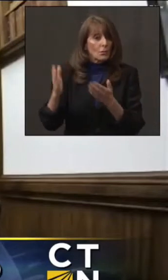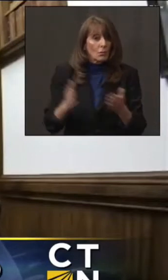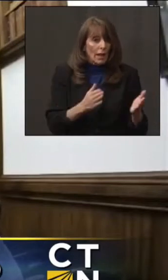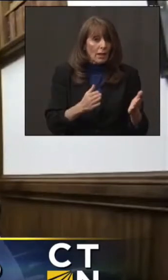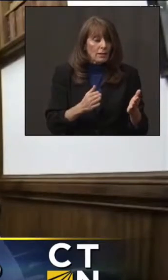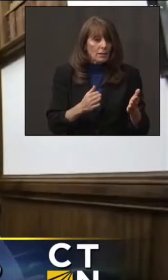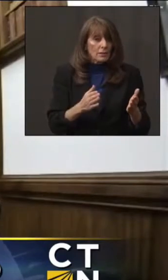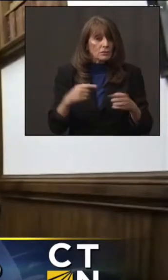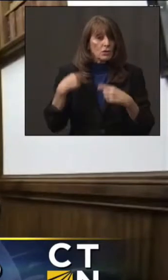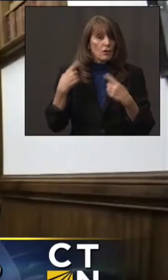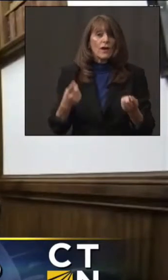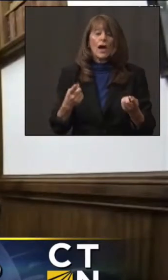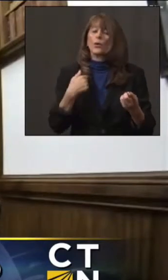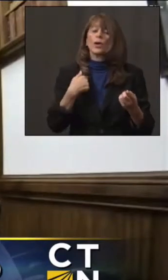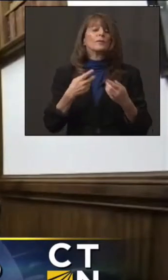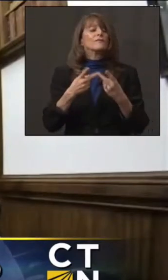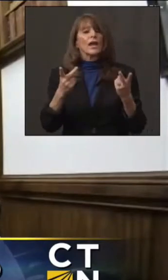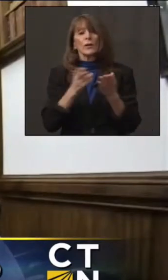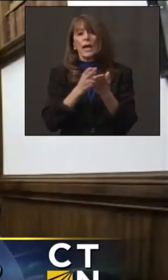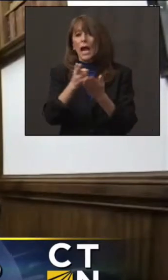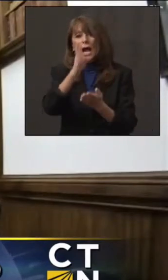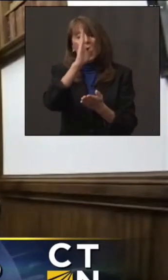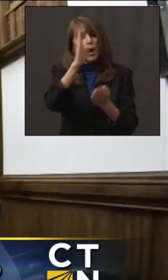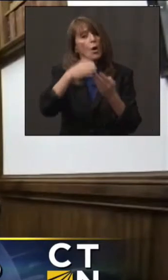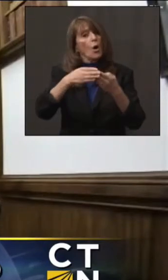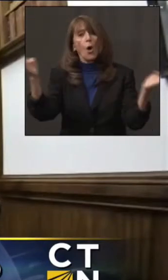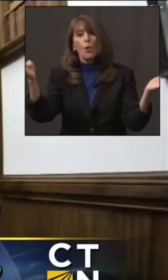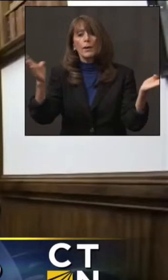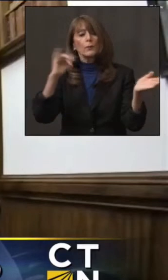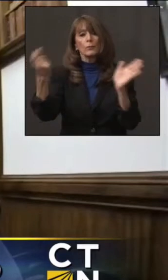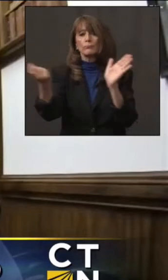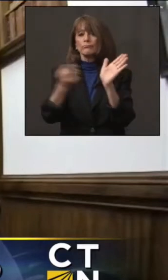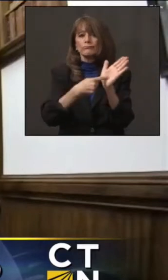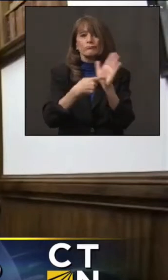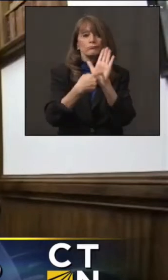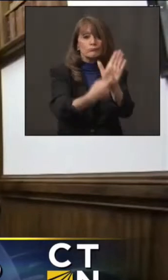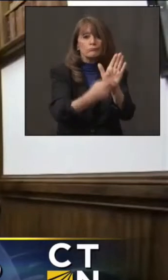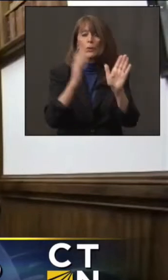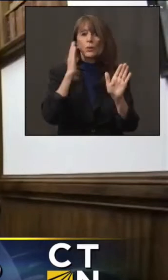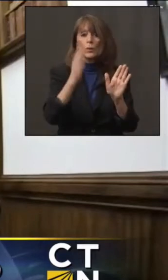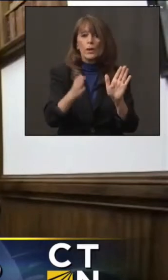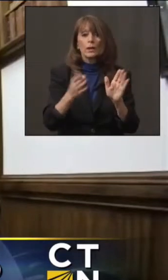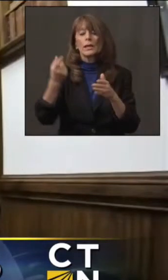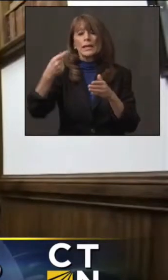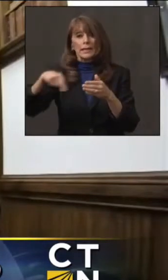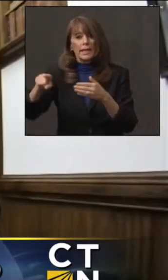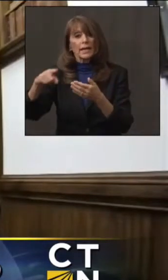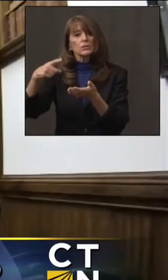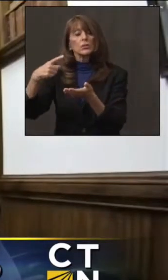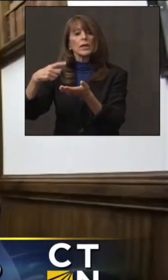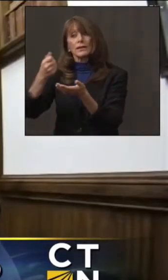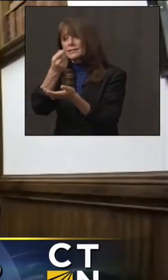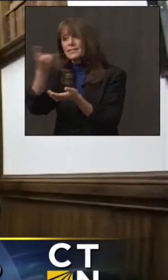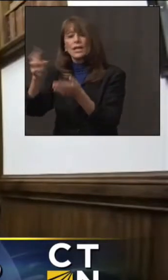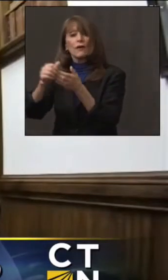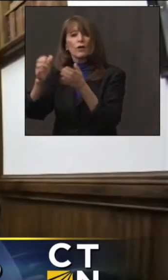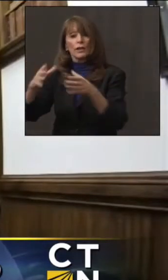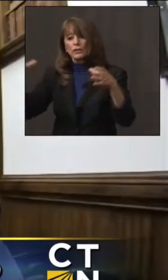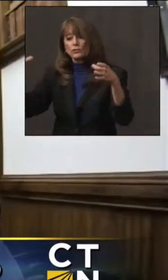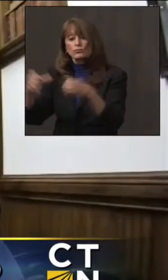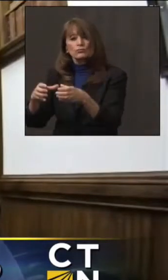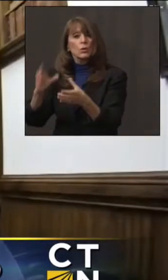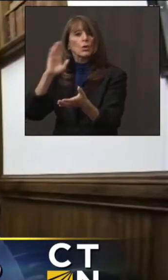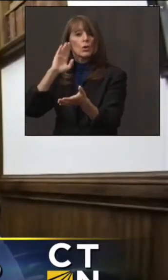be open and transparent with it. I know next week myself and Deidre Gifford are going to be on a roadshow with legislative leaders and all the